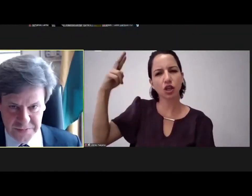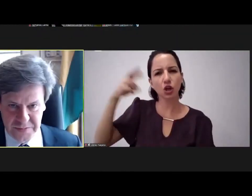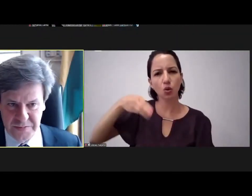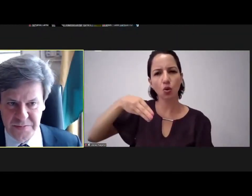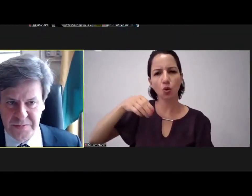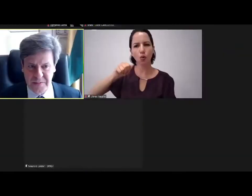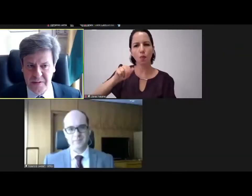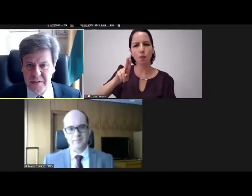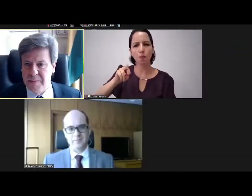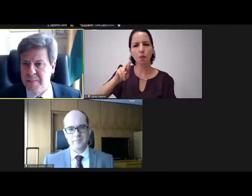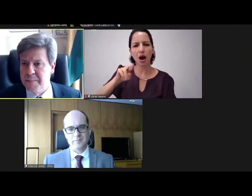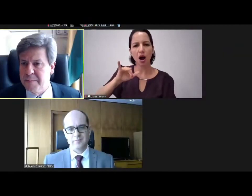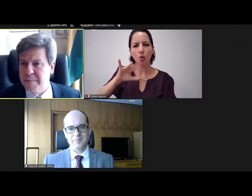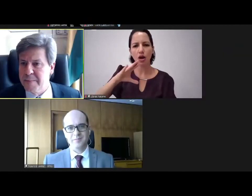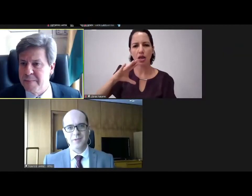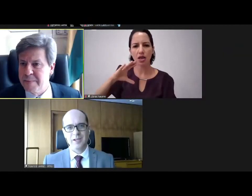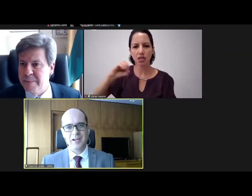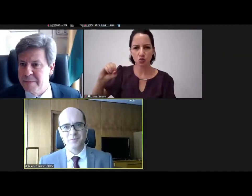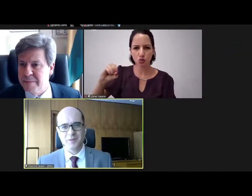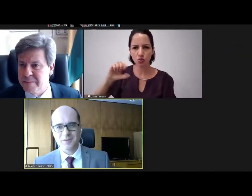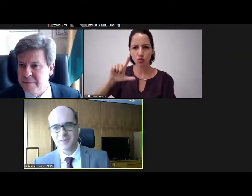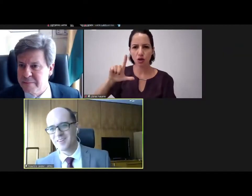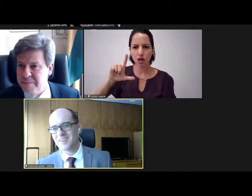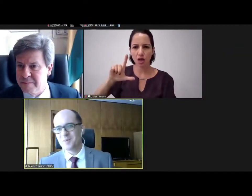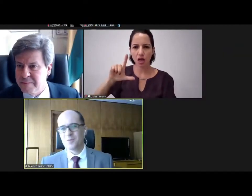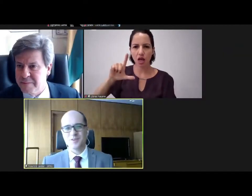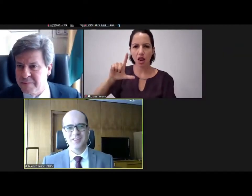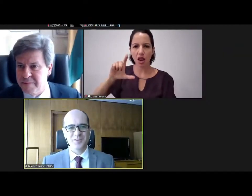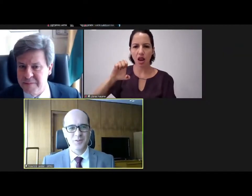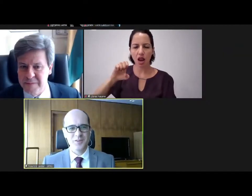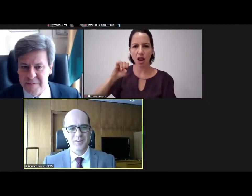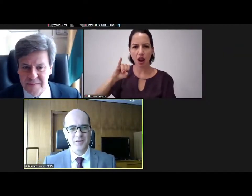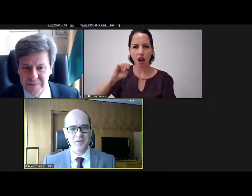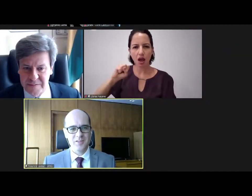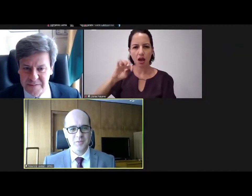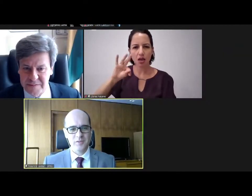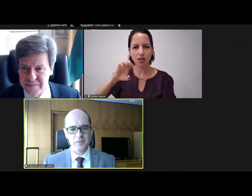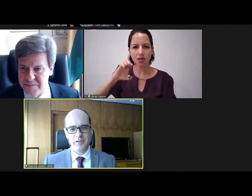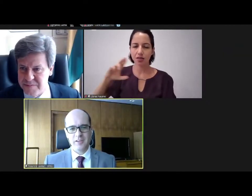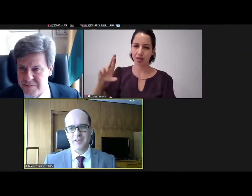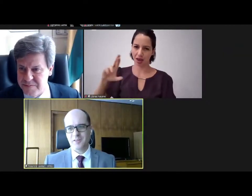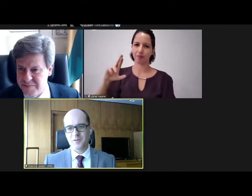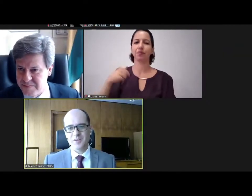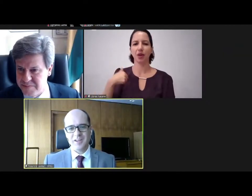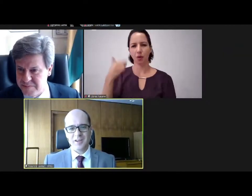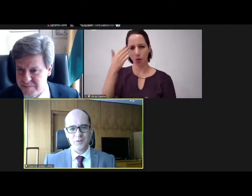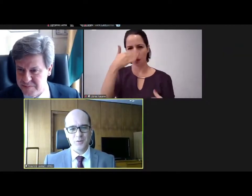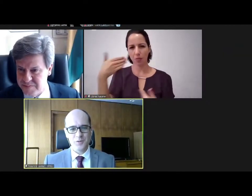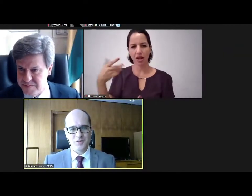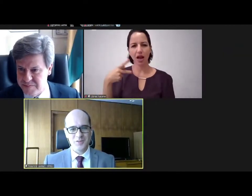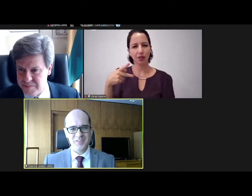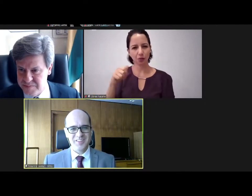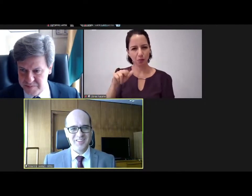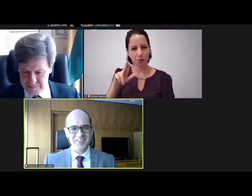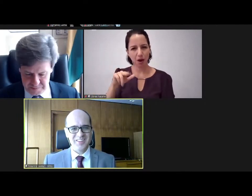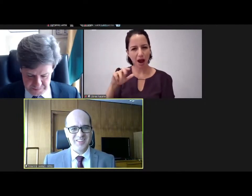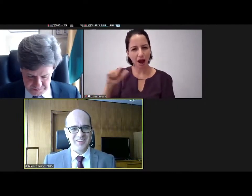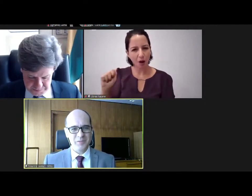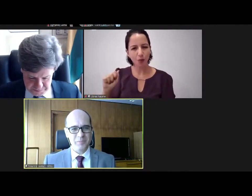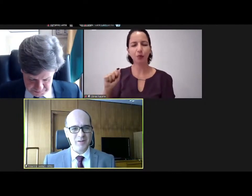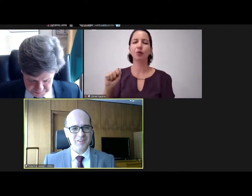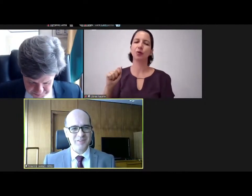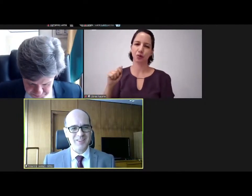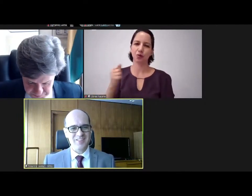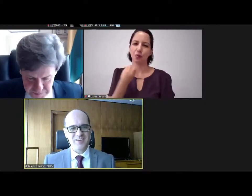Mauricio now with us. Thank you so much. Thank you, Paulo. Good morning, everyone. Good morning,